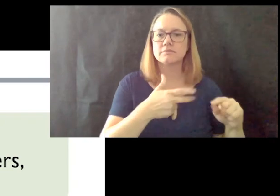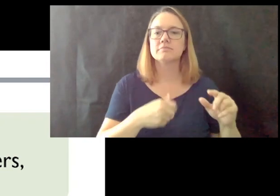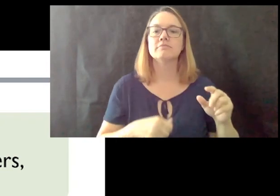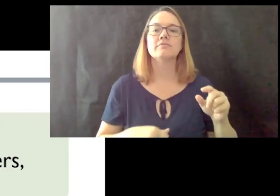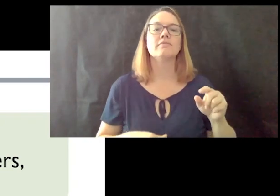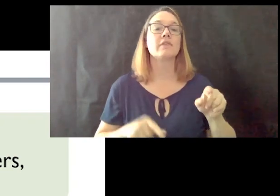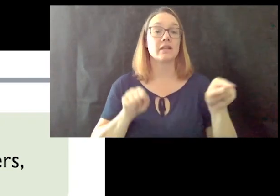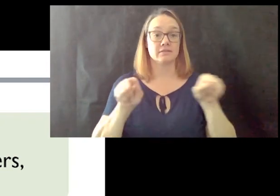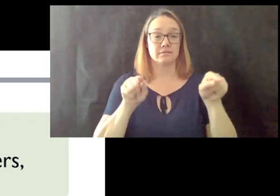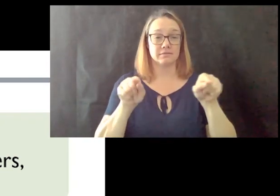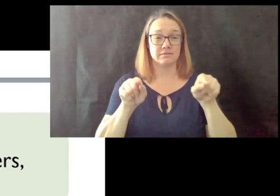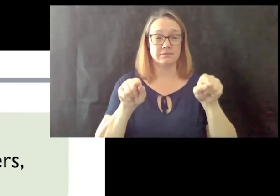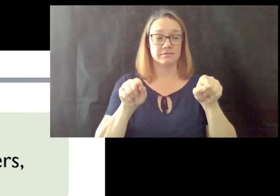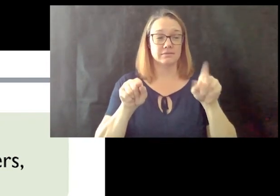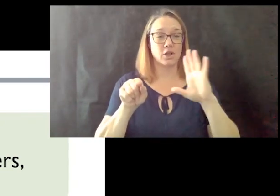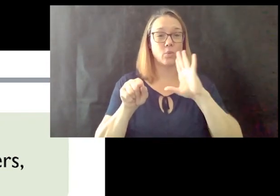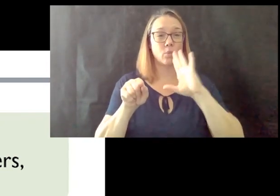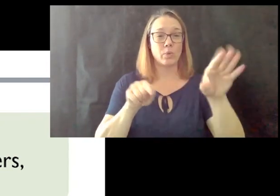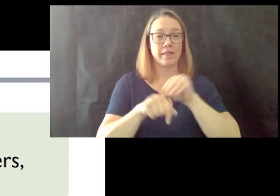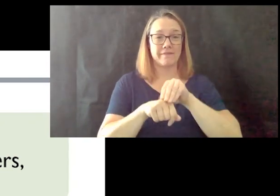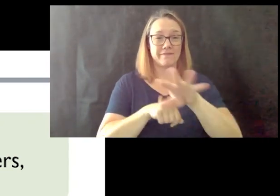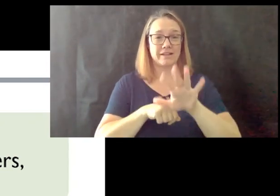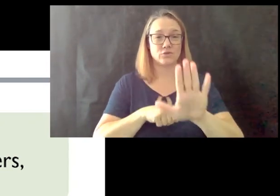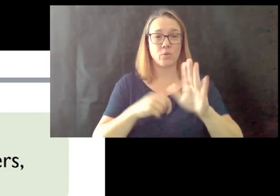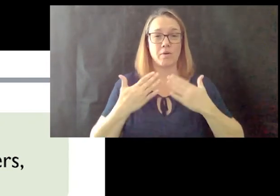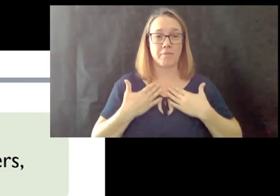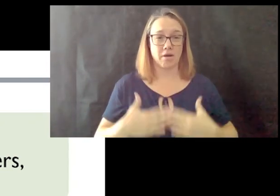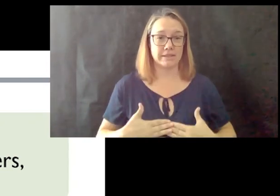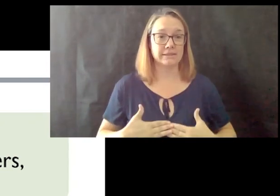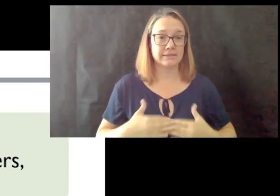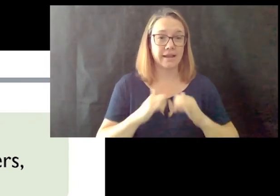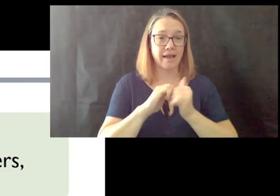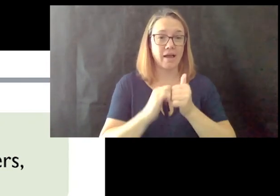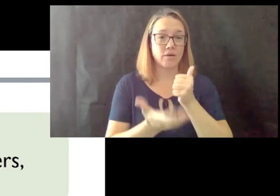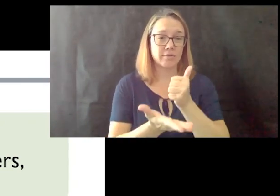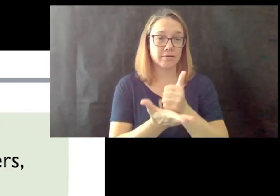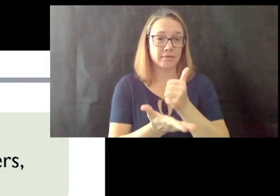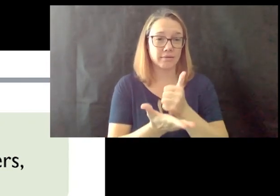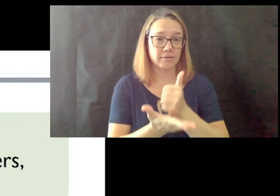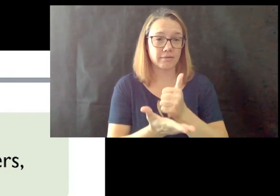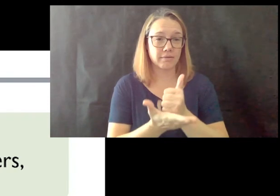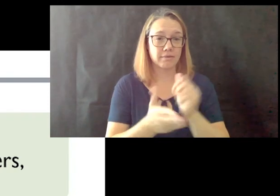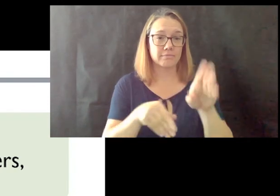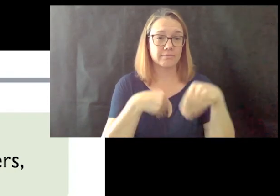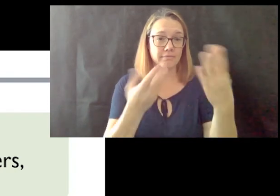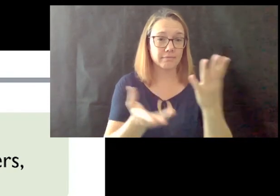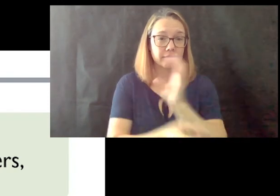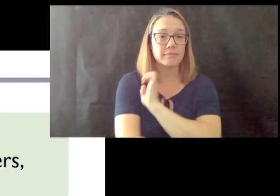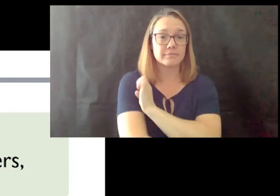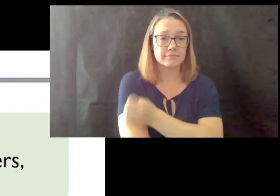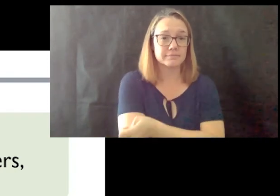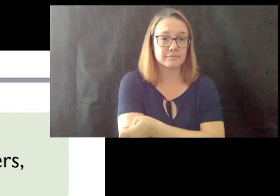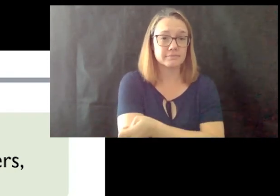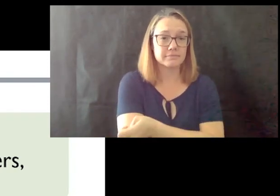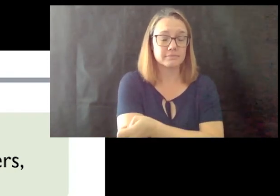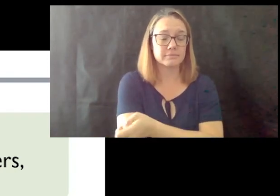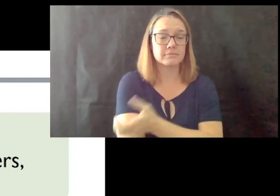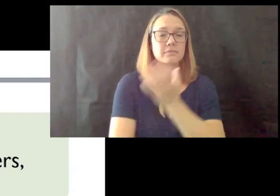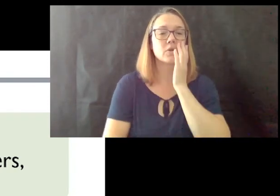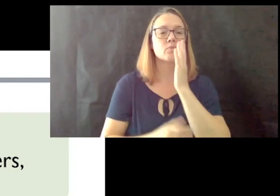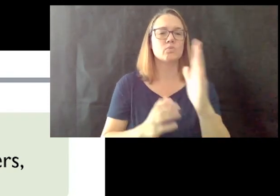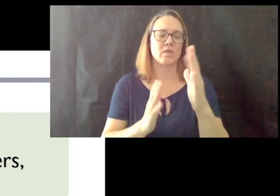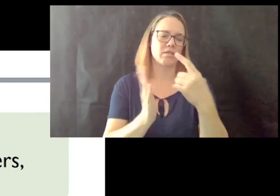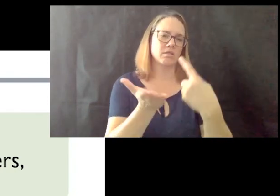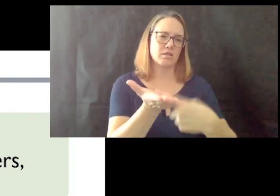in their unit length affect how these different carbohydrates can help your body, mainly in their ability to output energy.